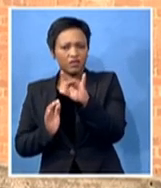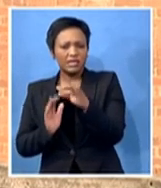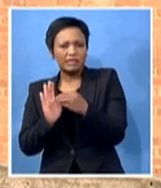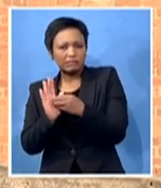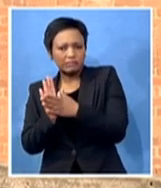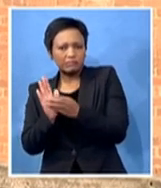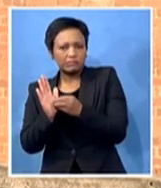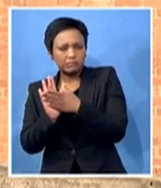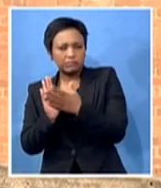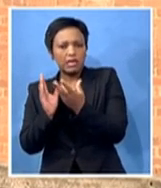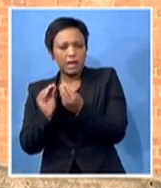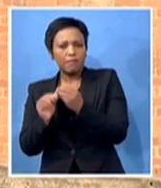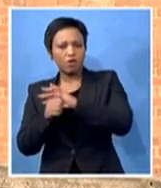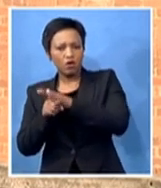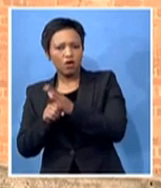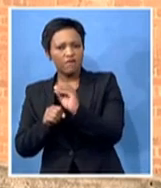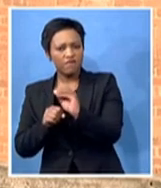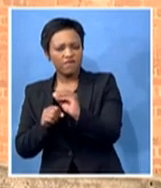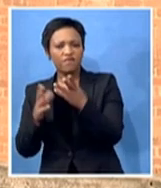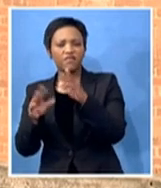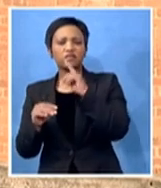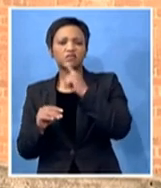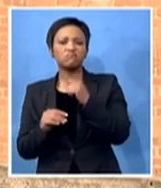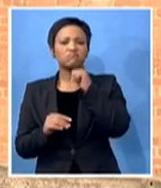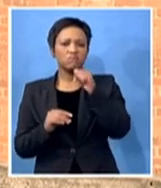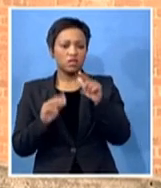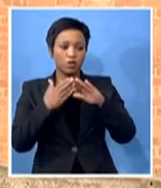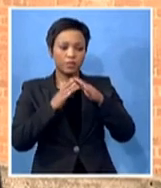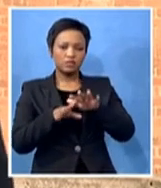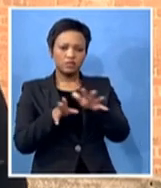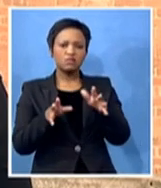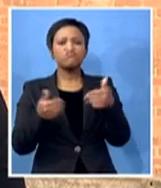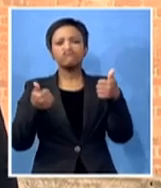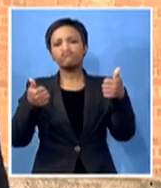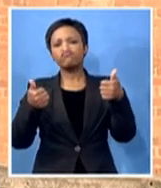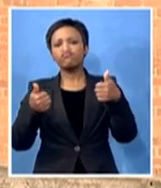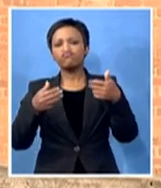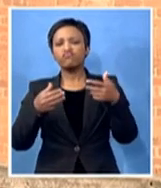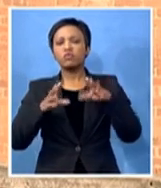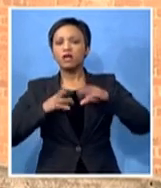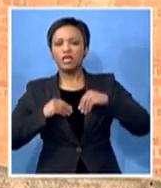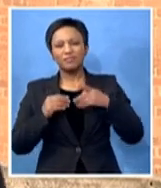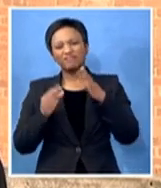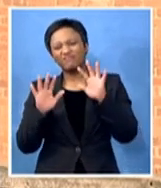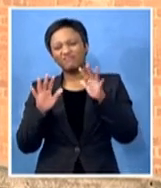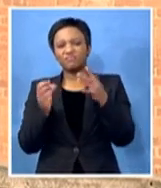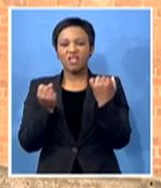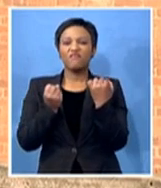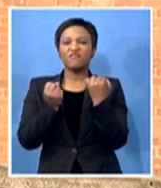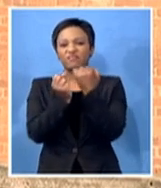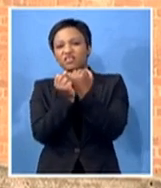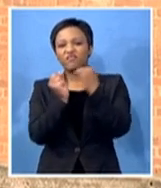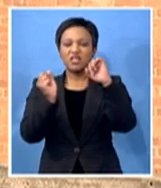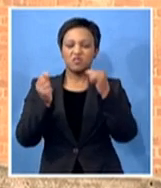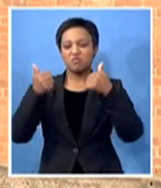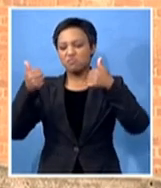though they welcome this sort of new freedom, if I may put it that way, but obviously it comes with a huge responsibility of ensuring